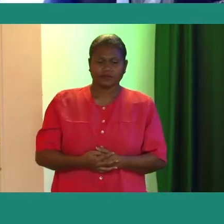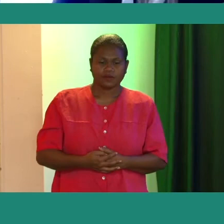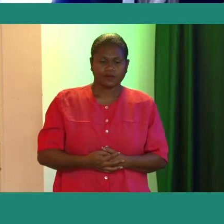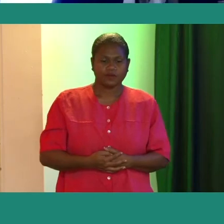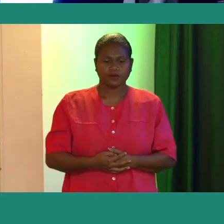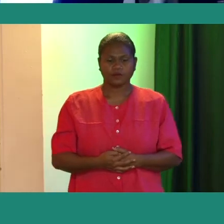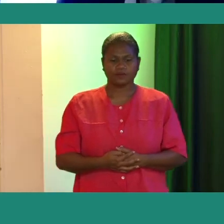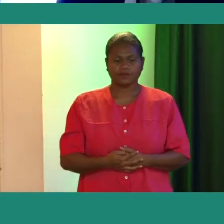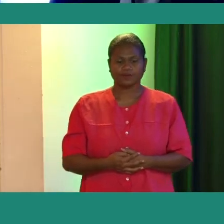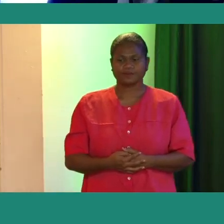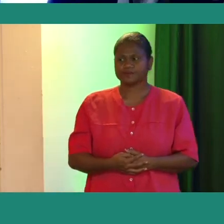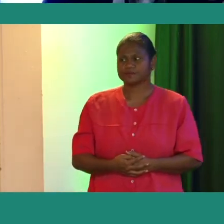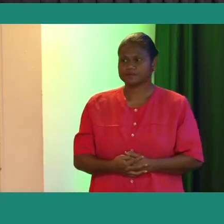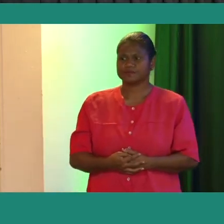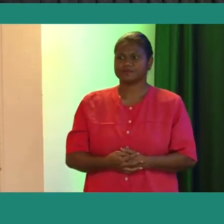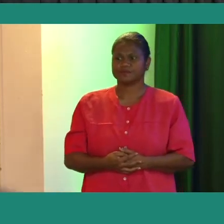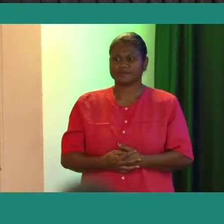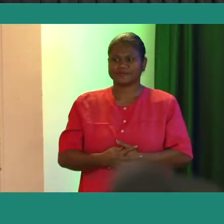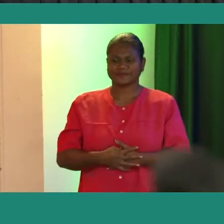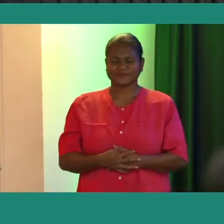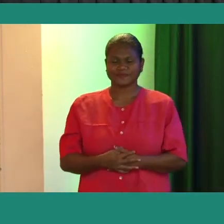Within the provincial administration, yes.